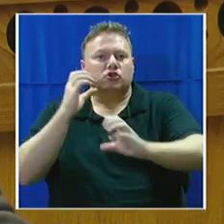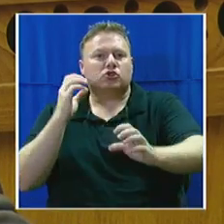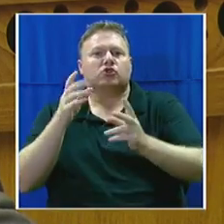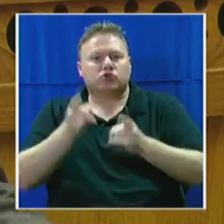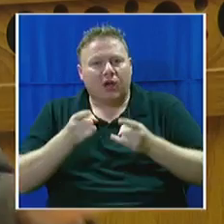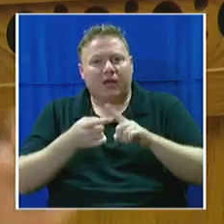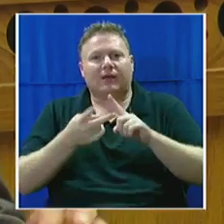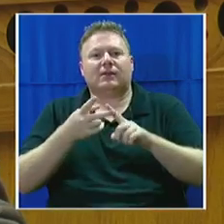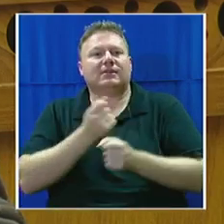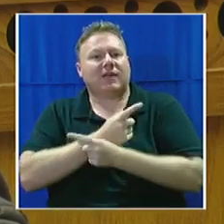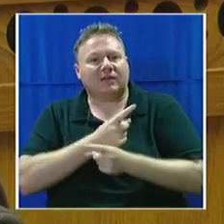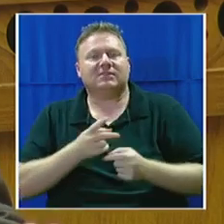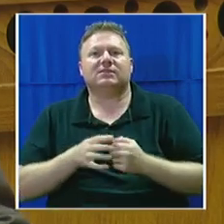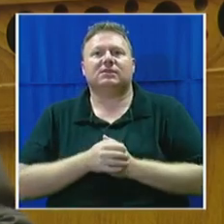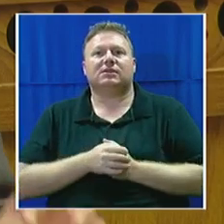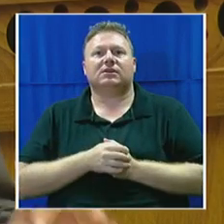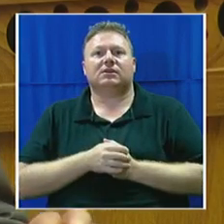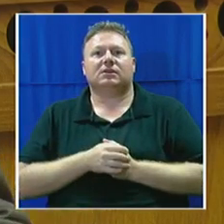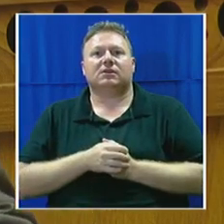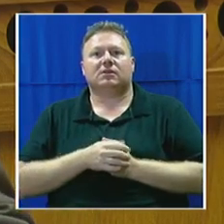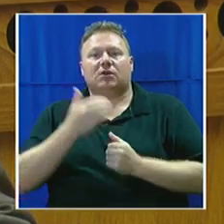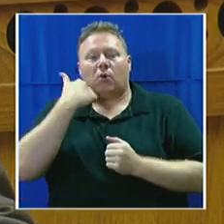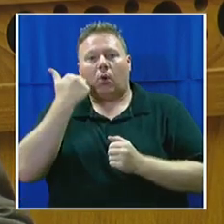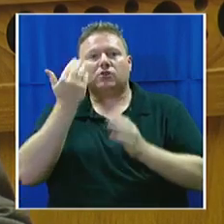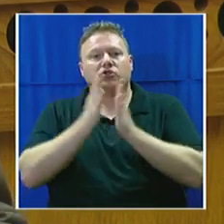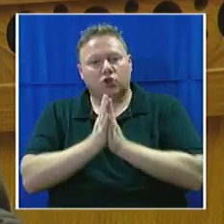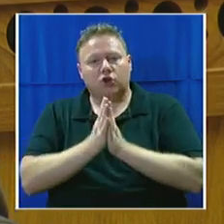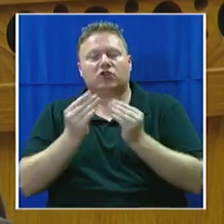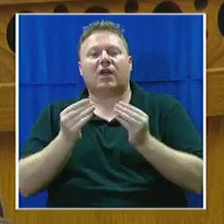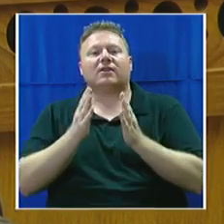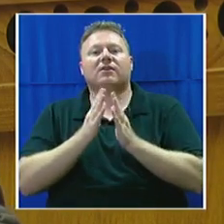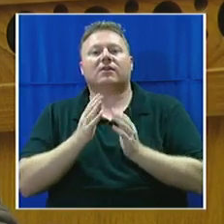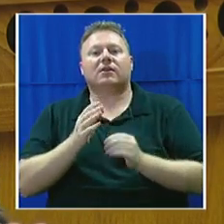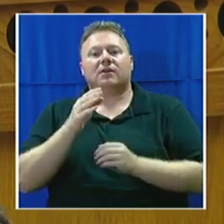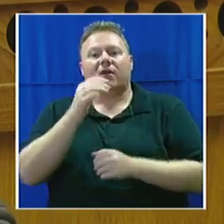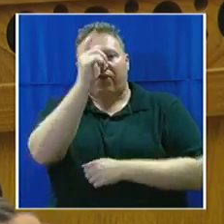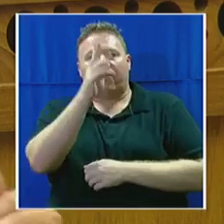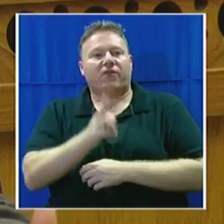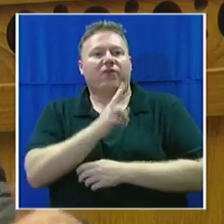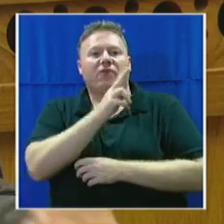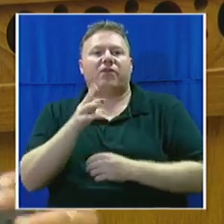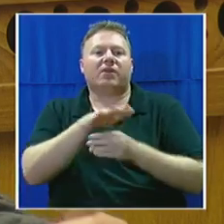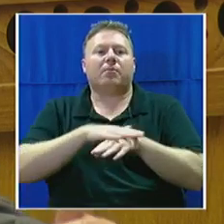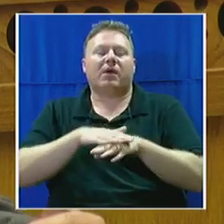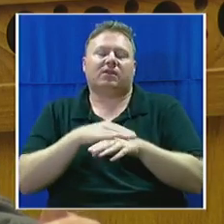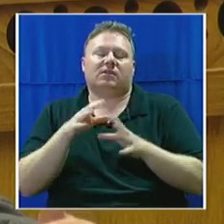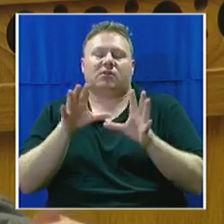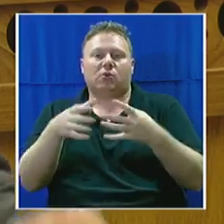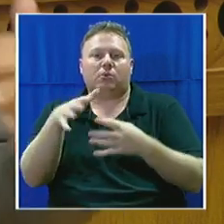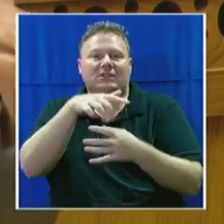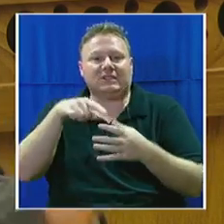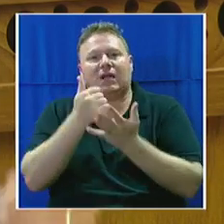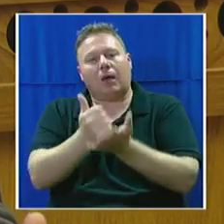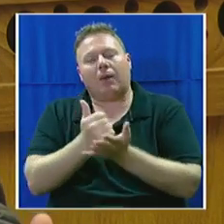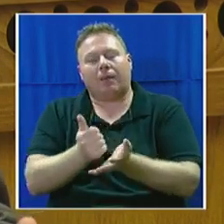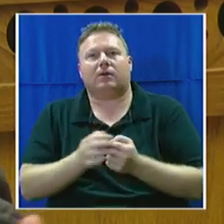example. We would urge the involvement of churches and faith-based organizations to communicate awareness of this disease. And